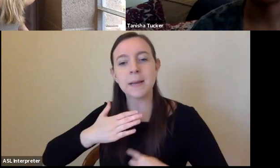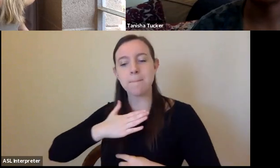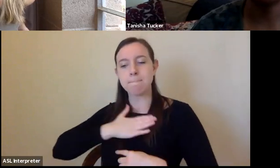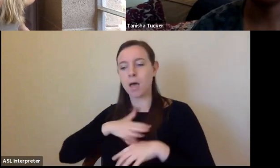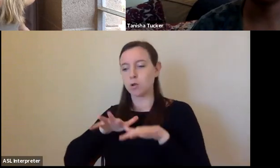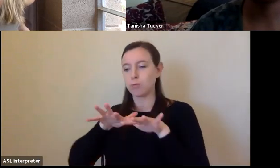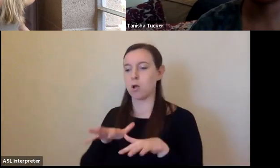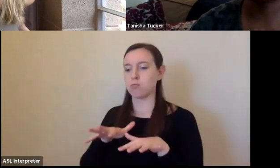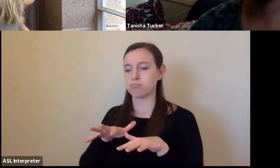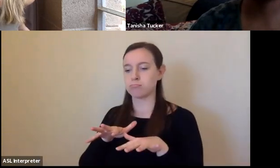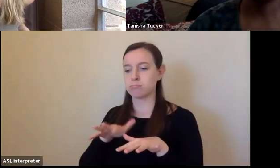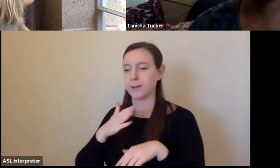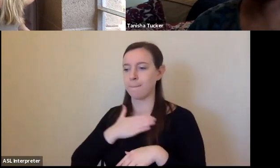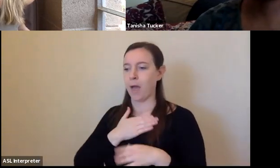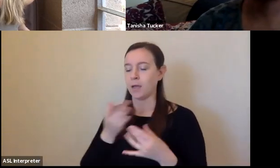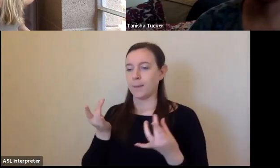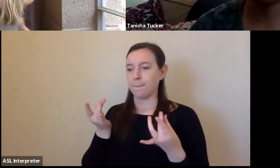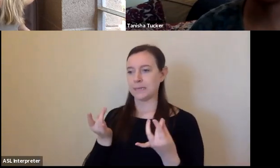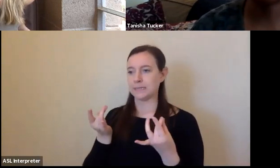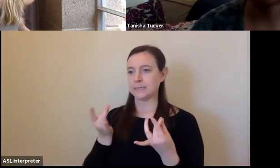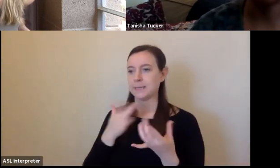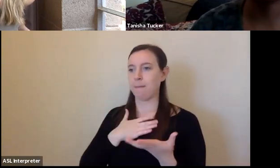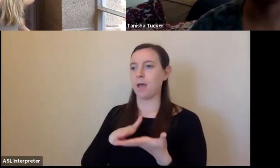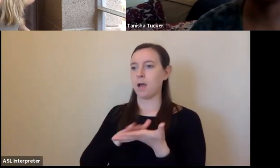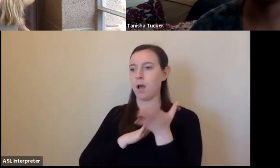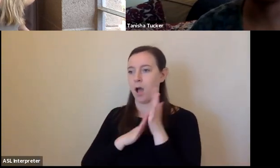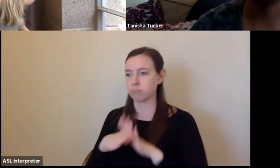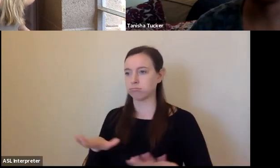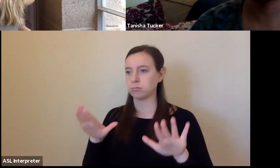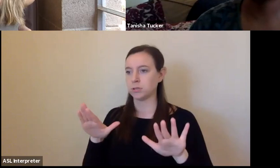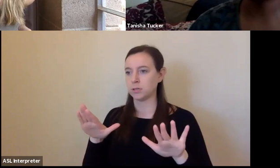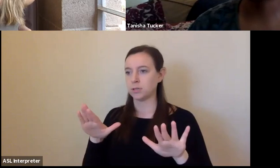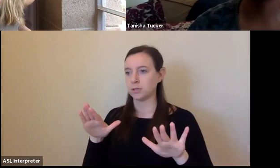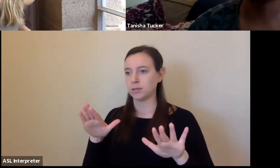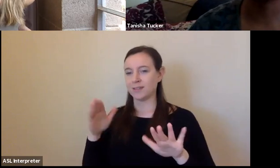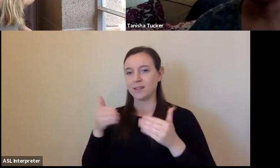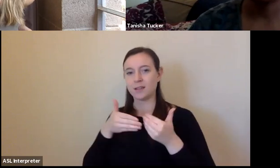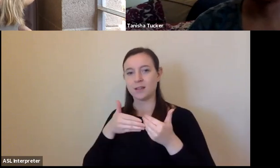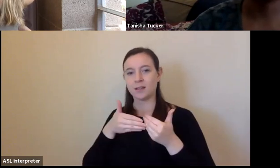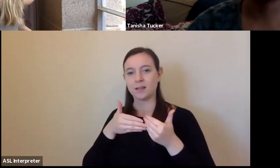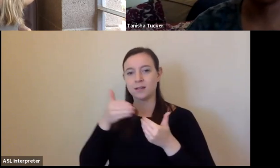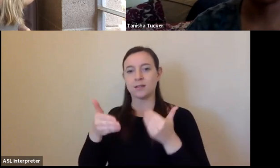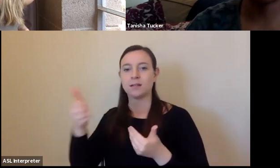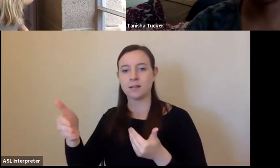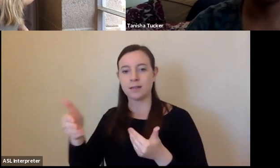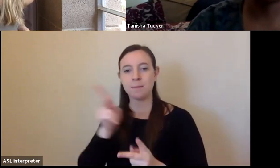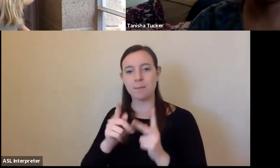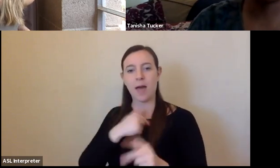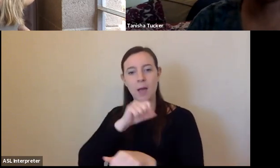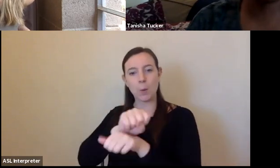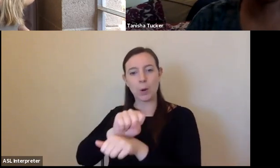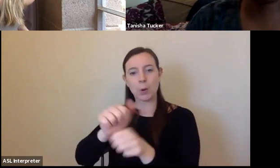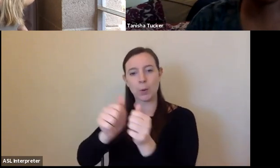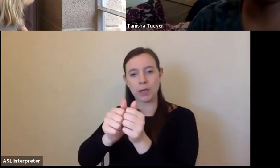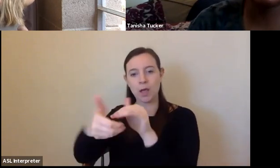centering too, so that I can pass that on to the people who I work with. Some of them are, we're all in a